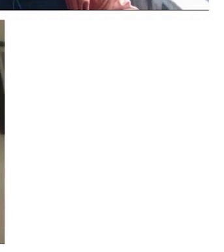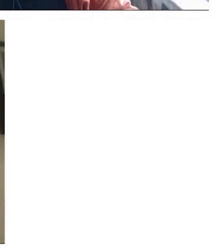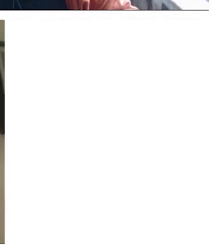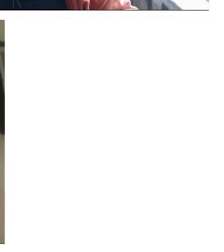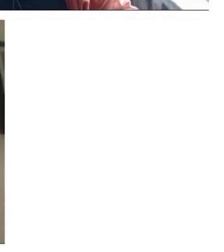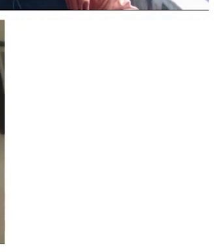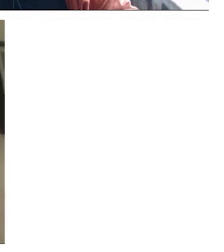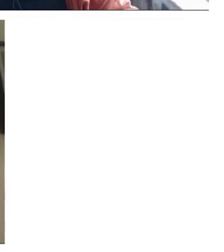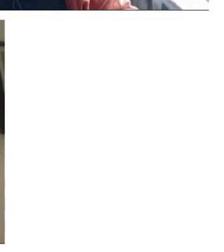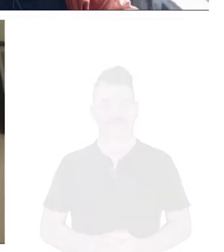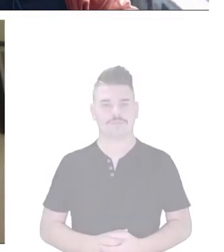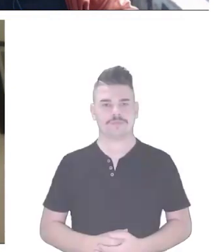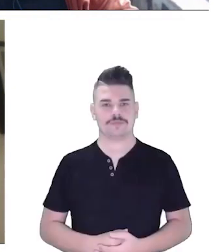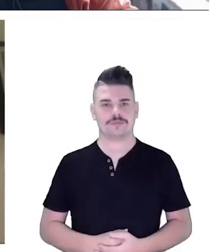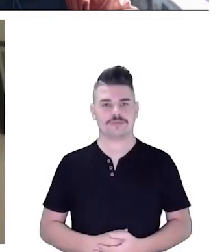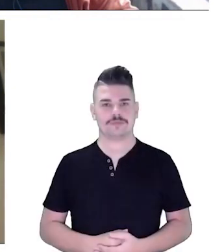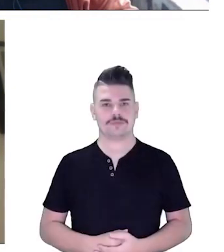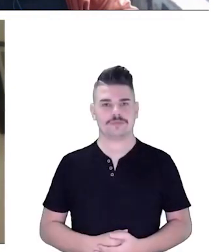films.